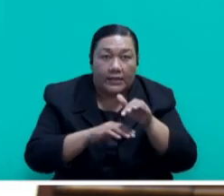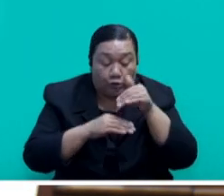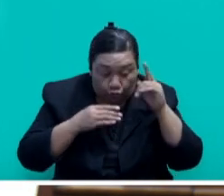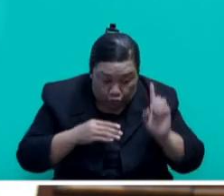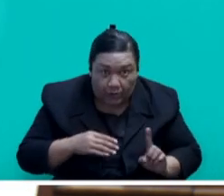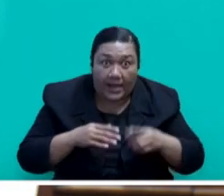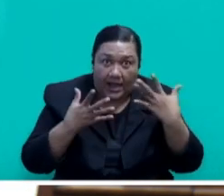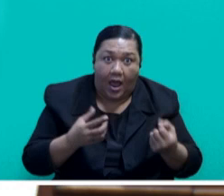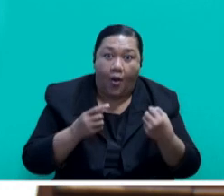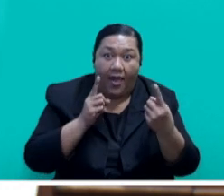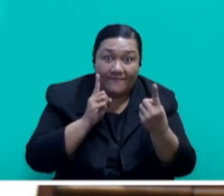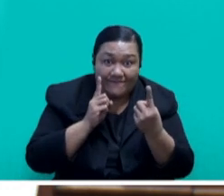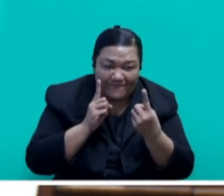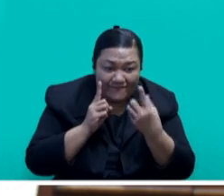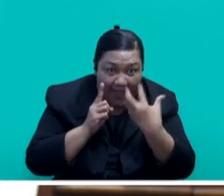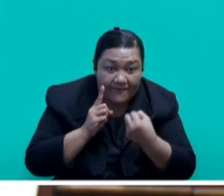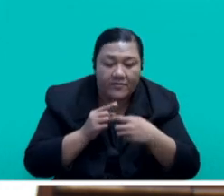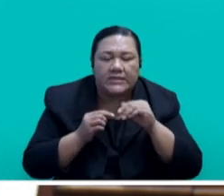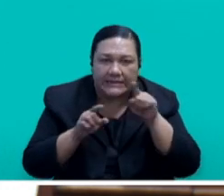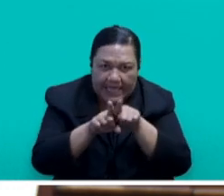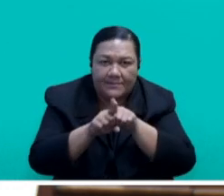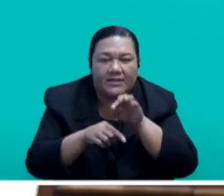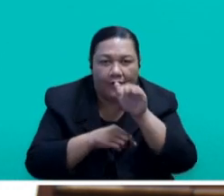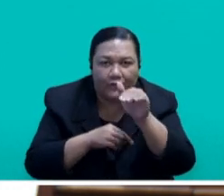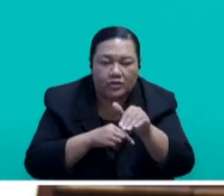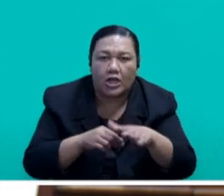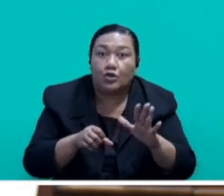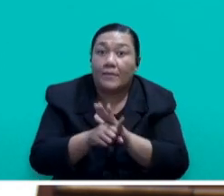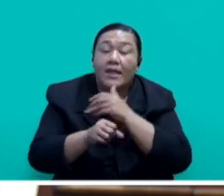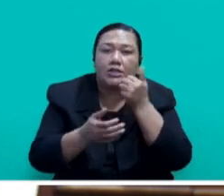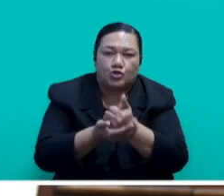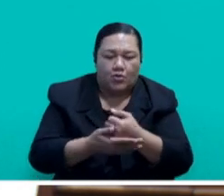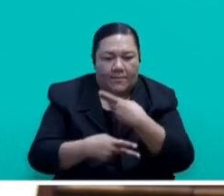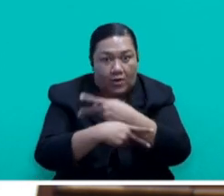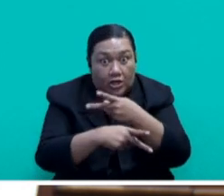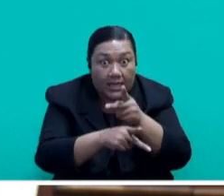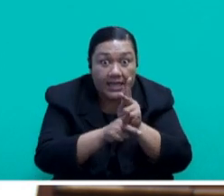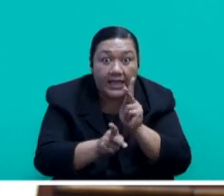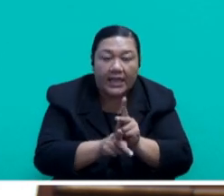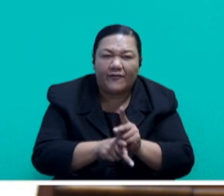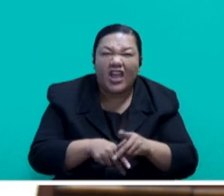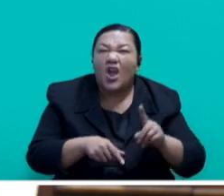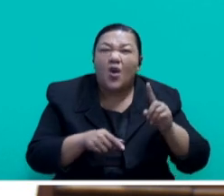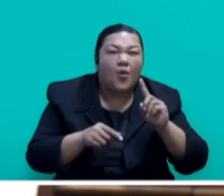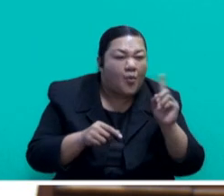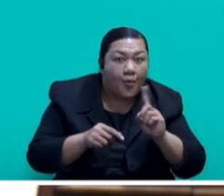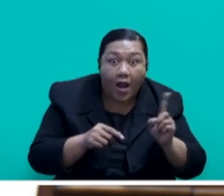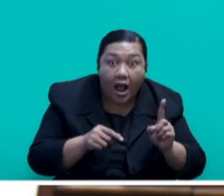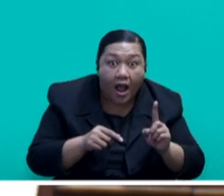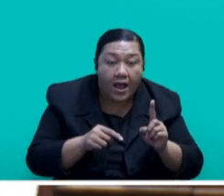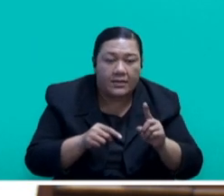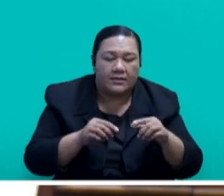Structural adjustment policies to improve efficiency, Mr. Speaker, sir, and productivity are necessary in order for us to